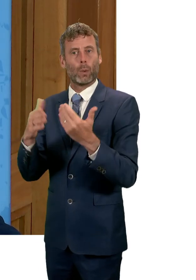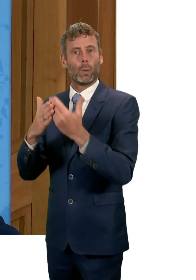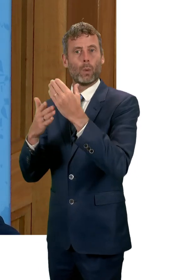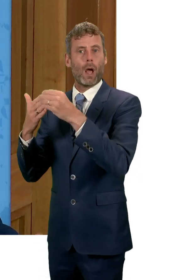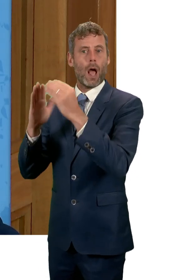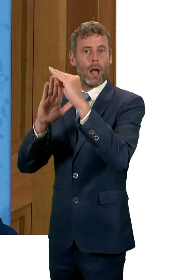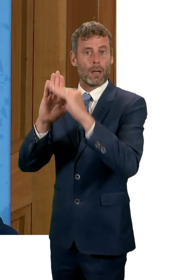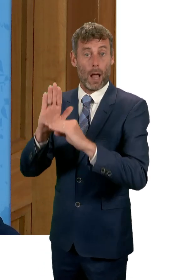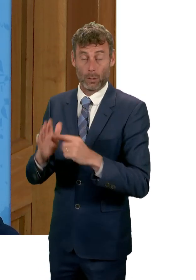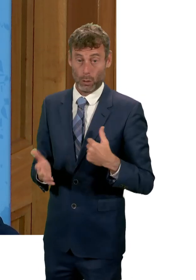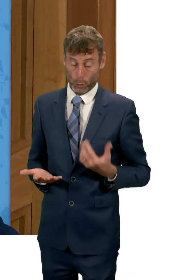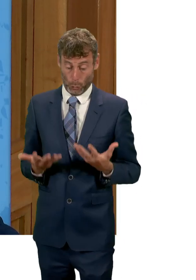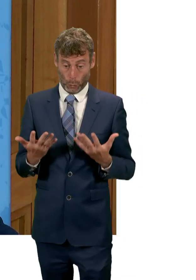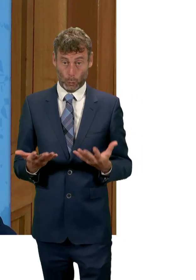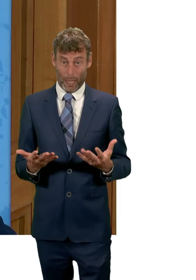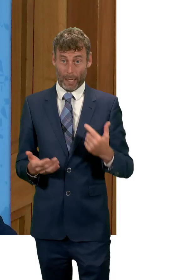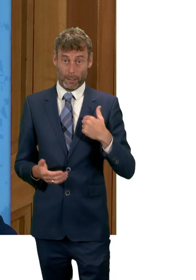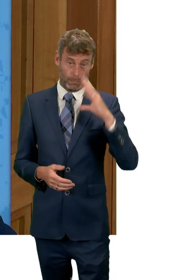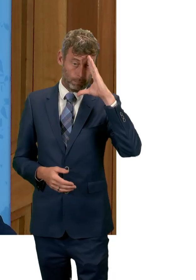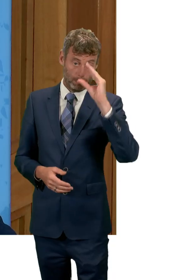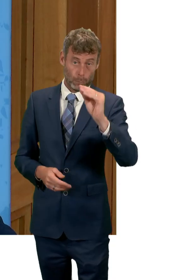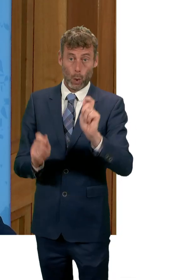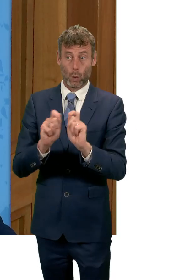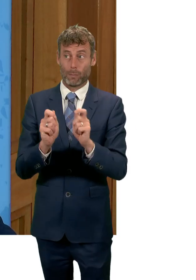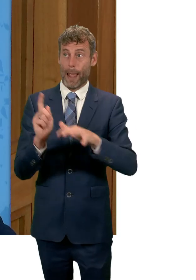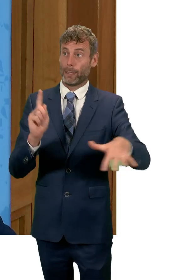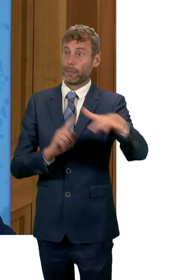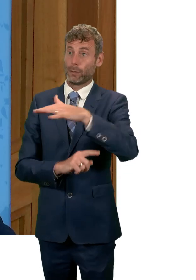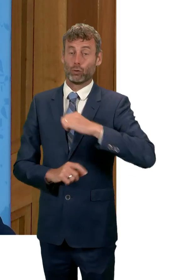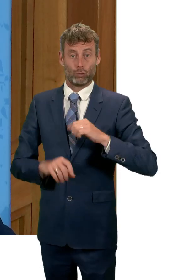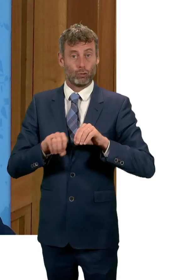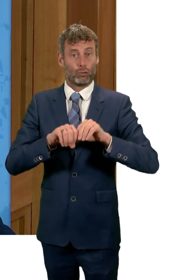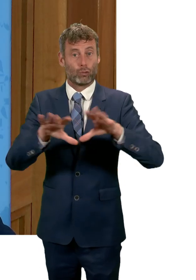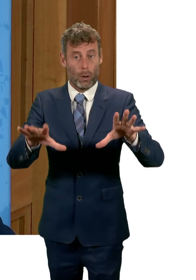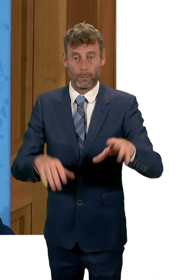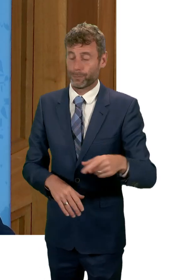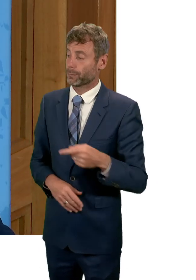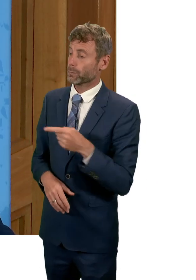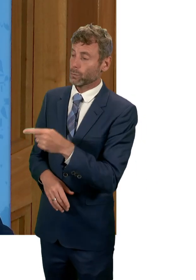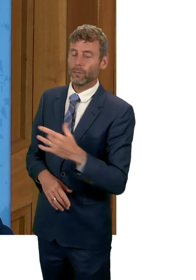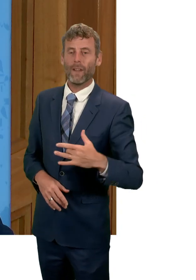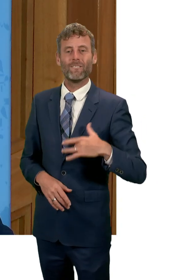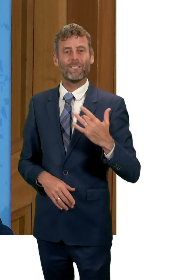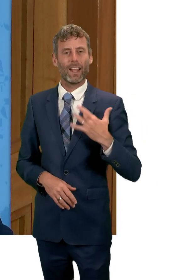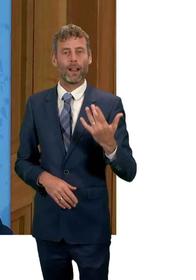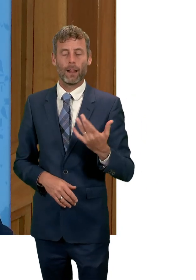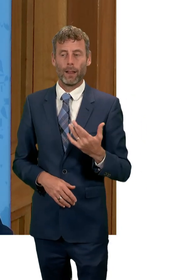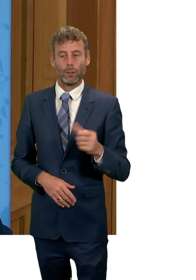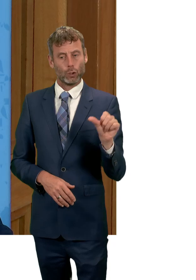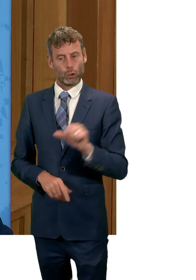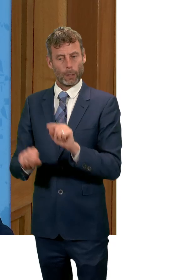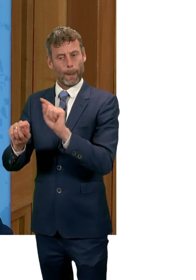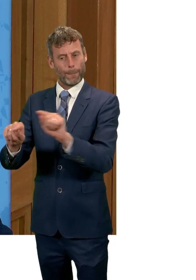the press, and I think it's really important that, yes, I understand that you feel that individuals should take